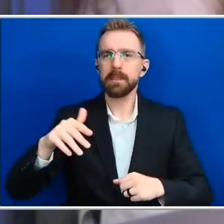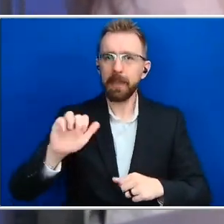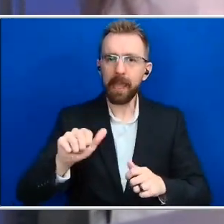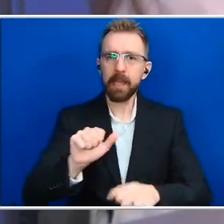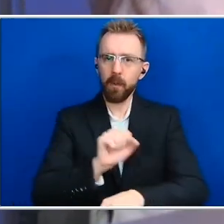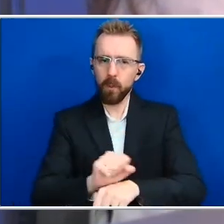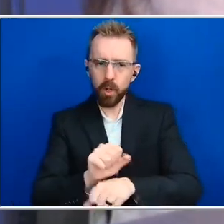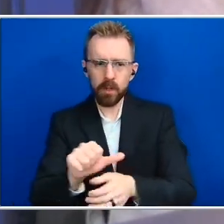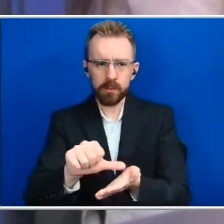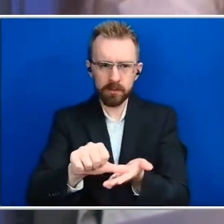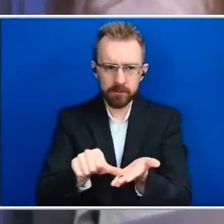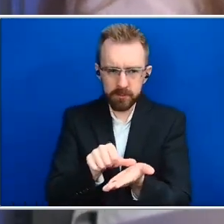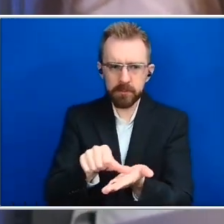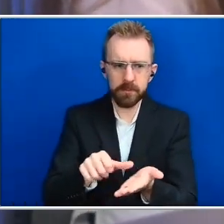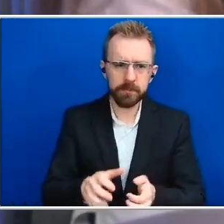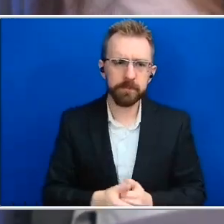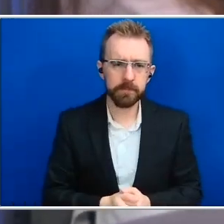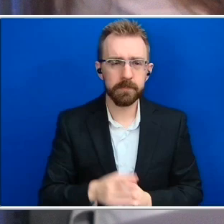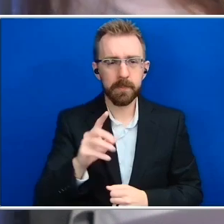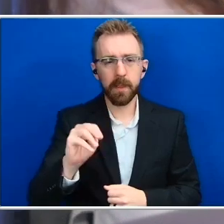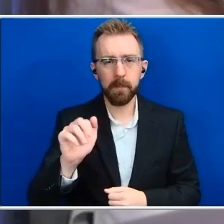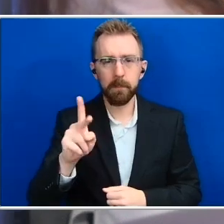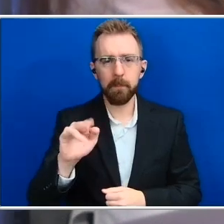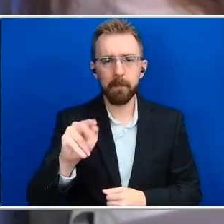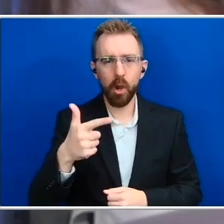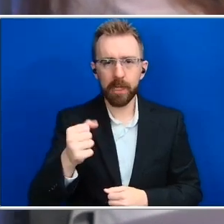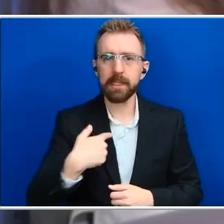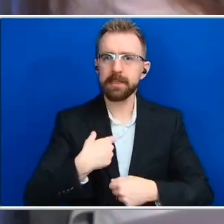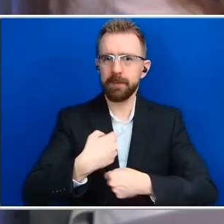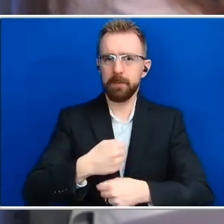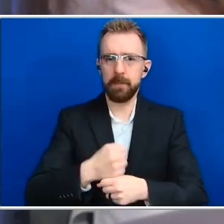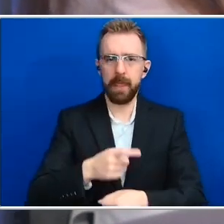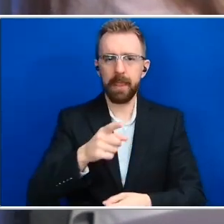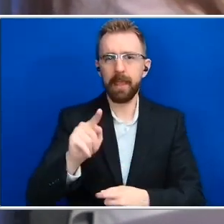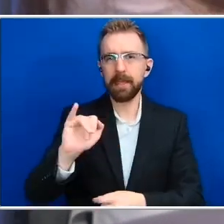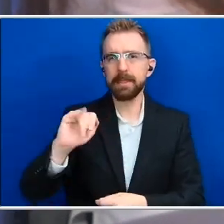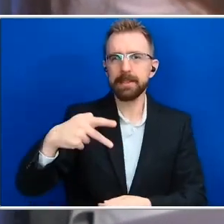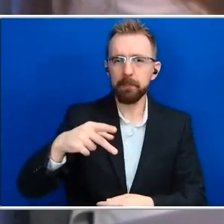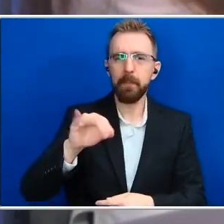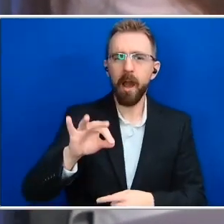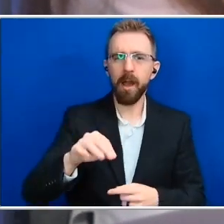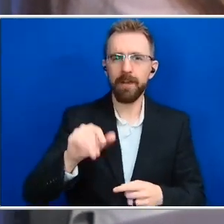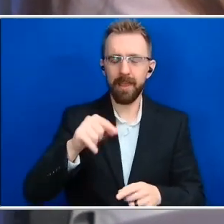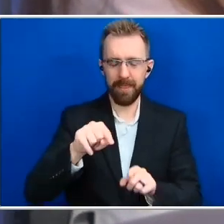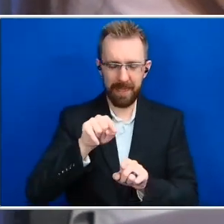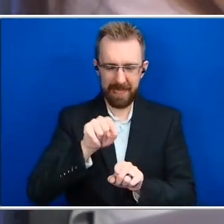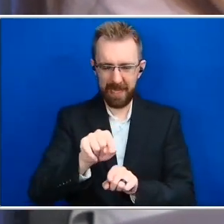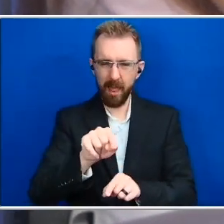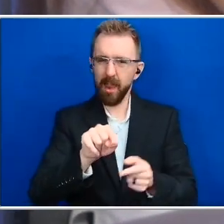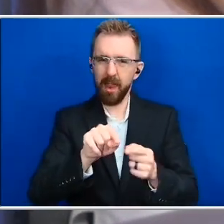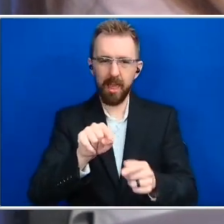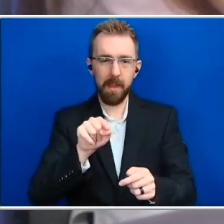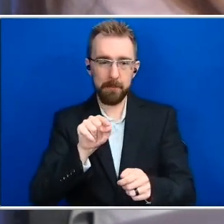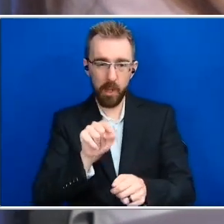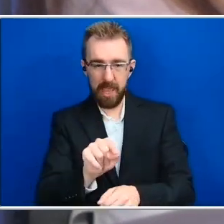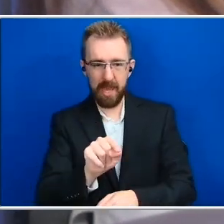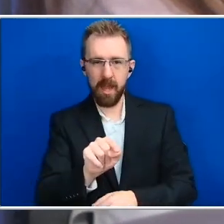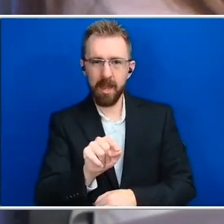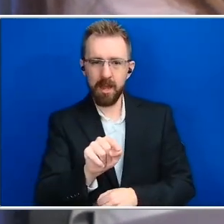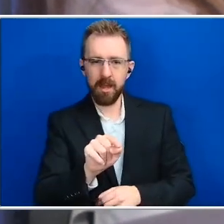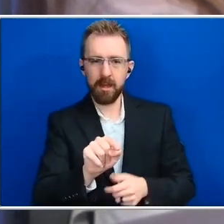And those are the marking that I made. And this is the tip of needle, putting in, injecting the